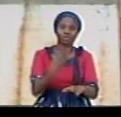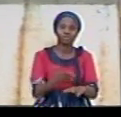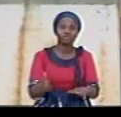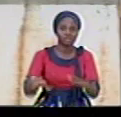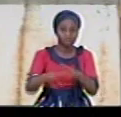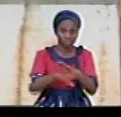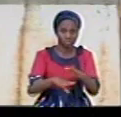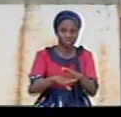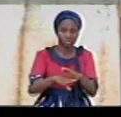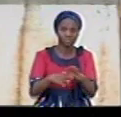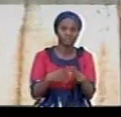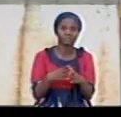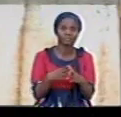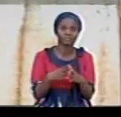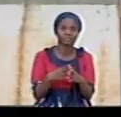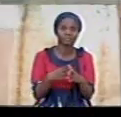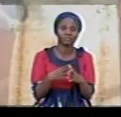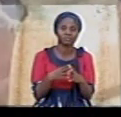beneath,